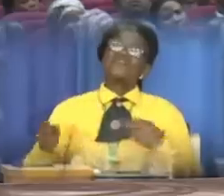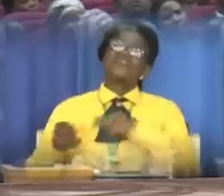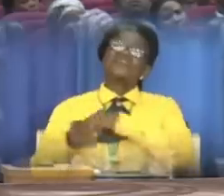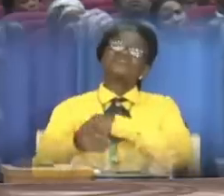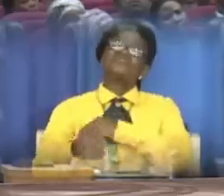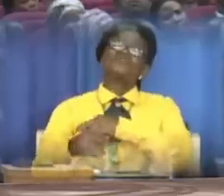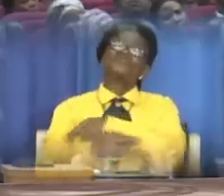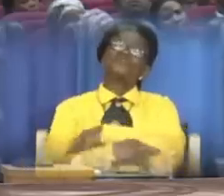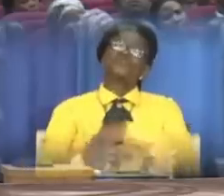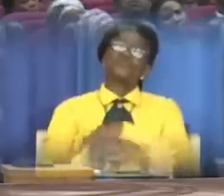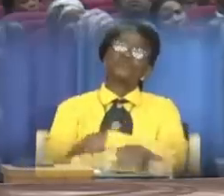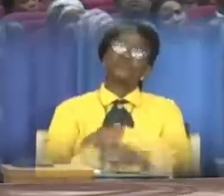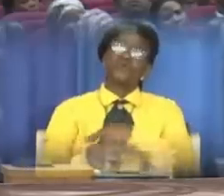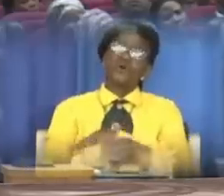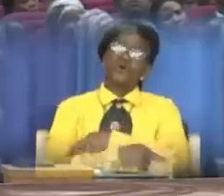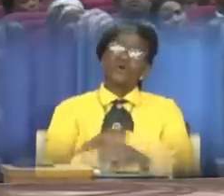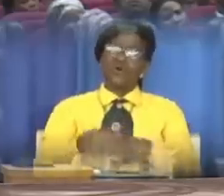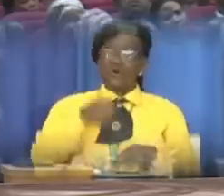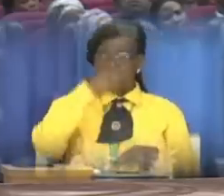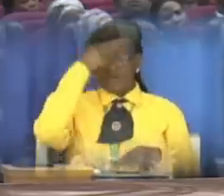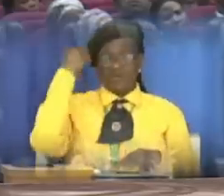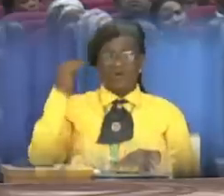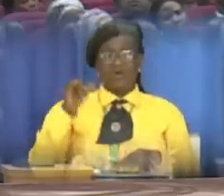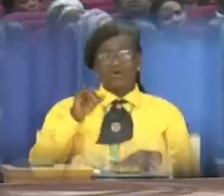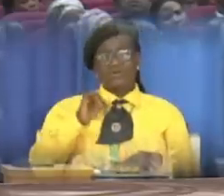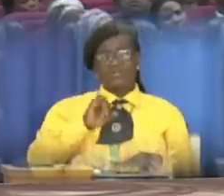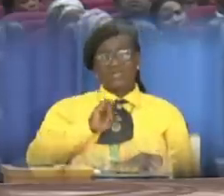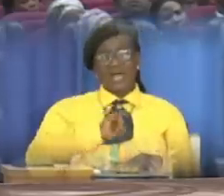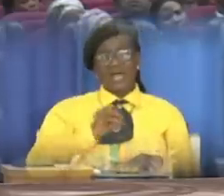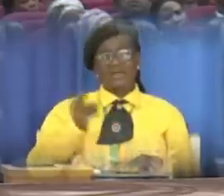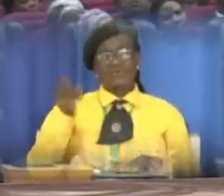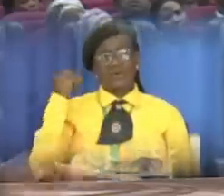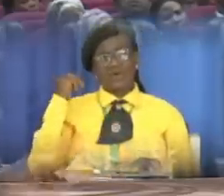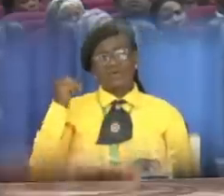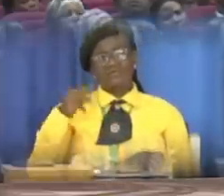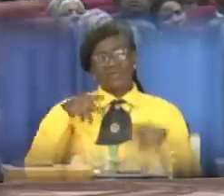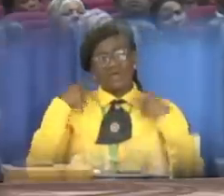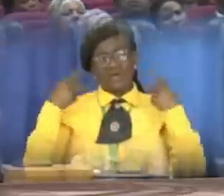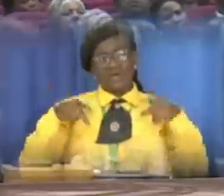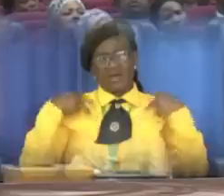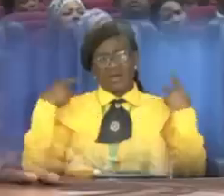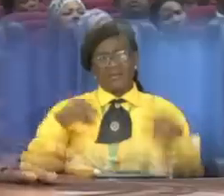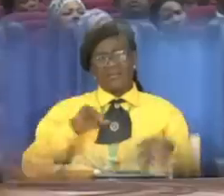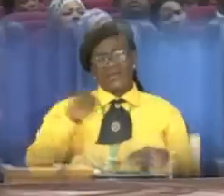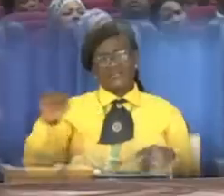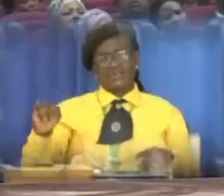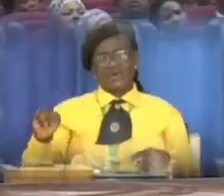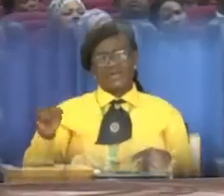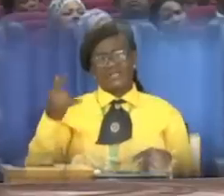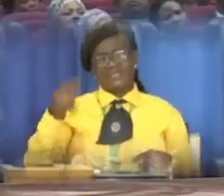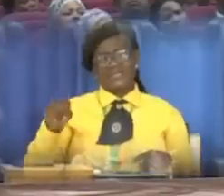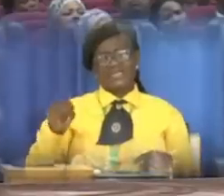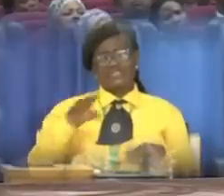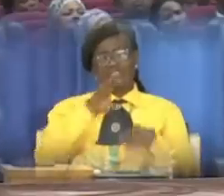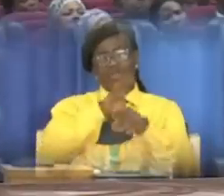And because I was pastoring the church in Lorient at that time, people come in and out of our